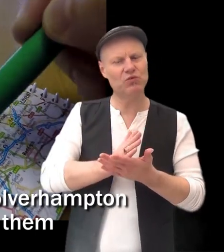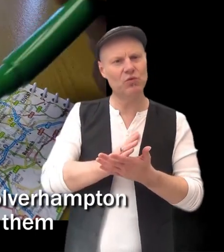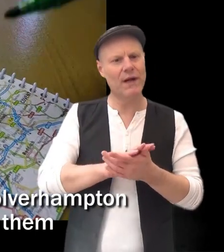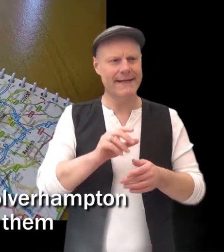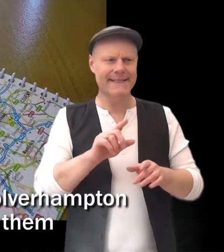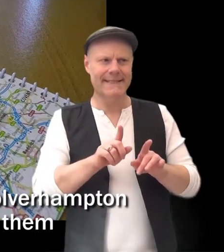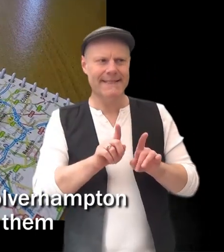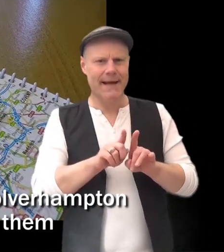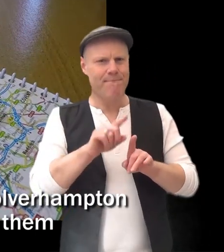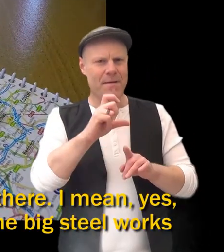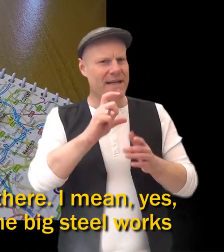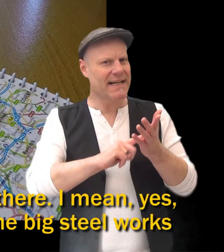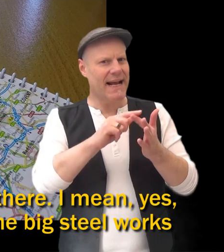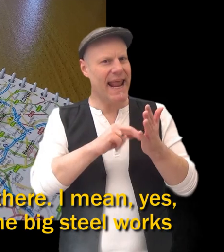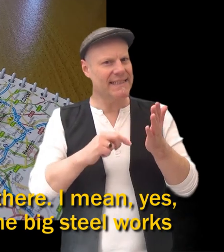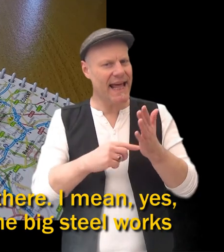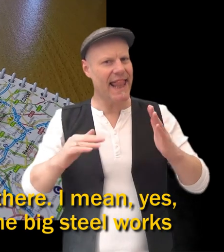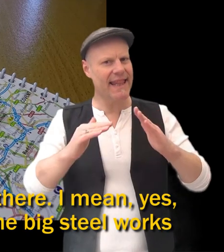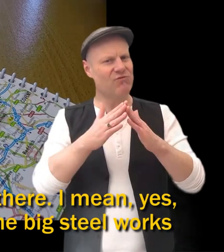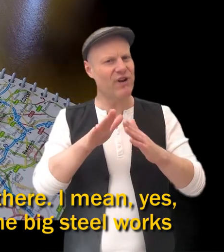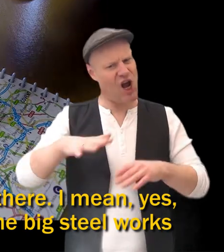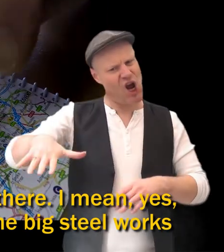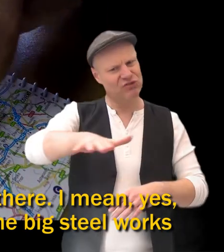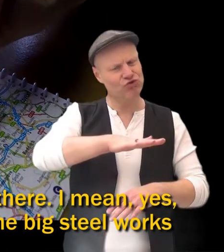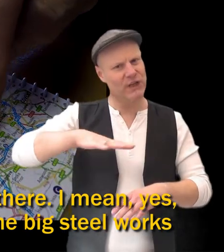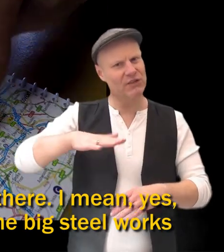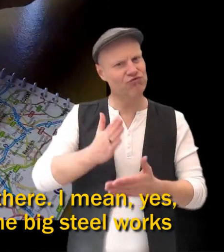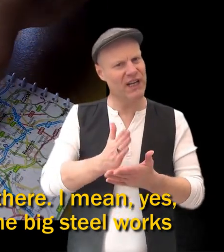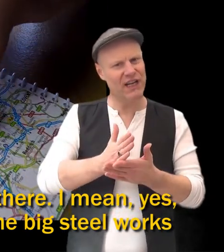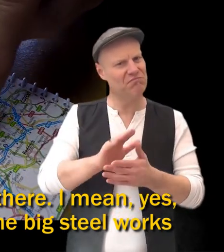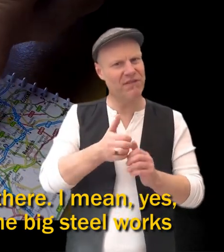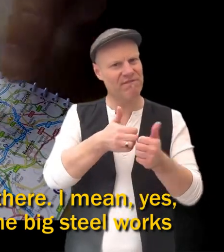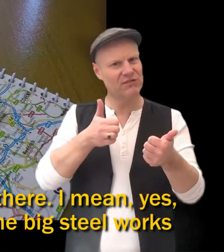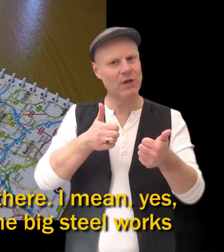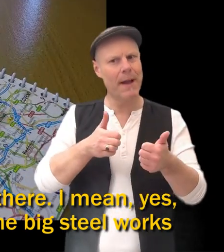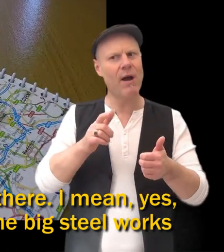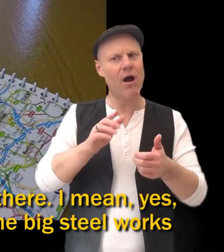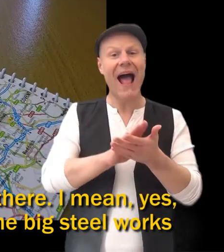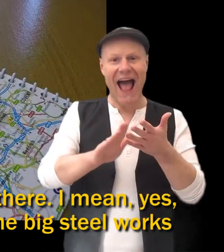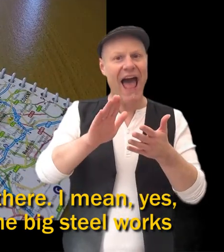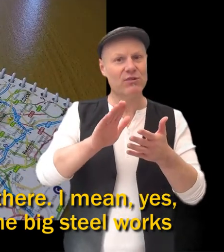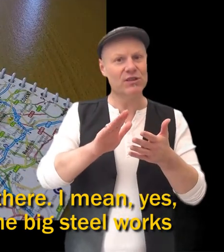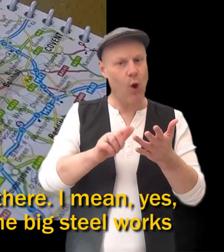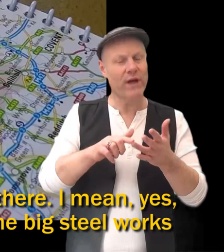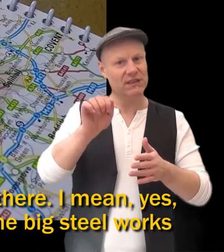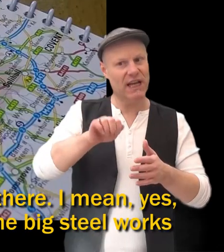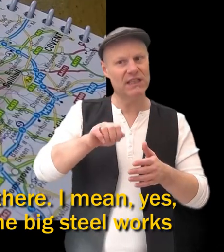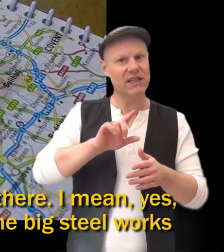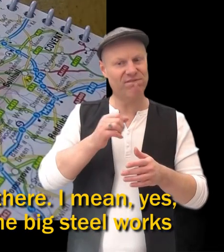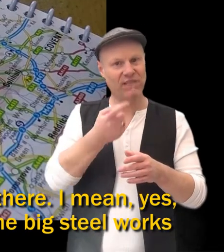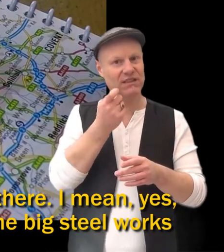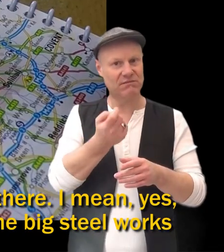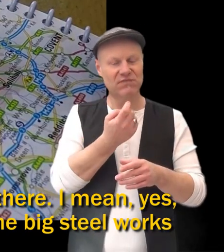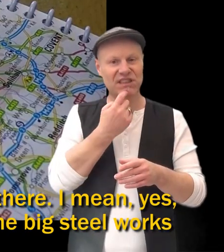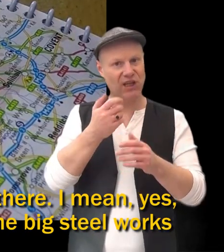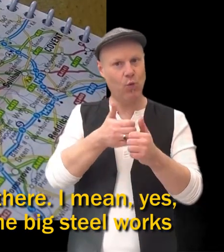mean, Clentills is into a rural area there. I mean, yes, Aylesowen, Coombswood was a big steelworks. Okay. In